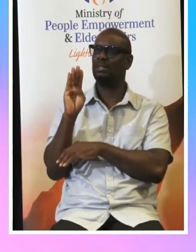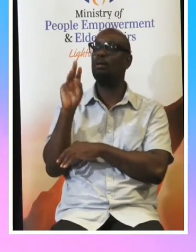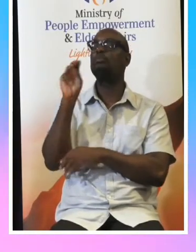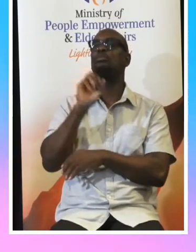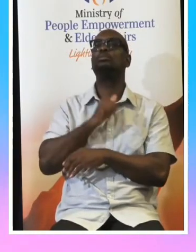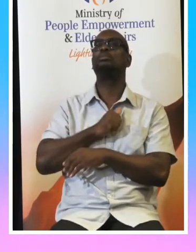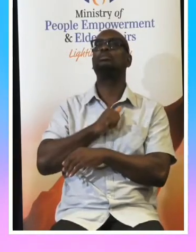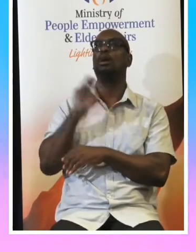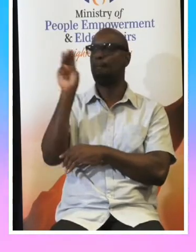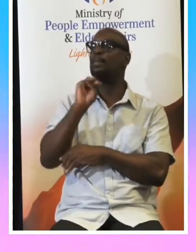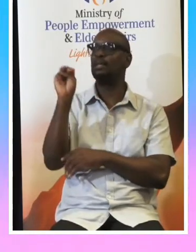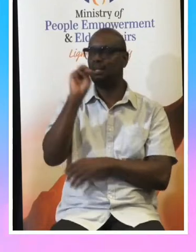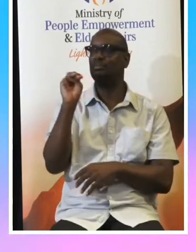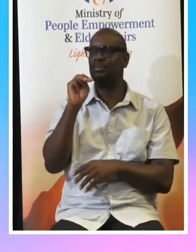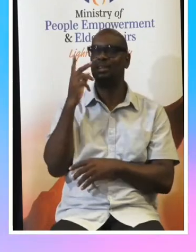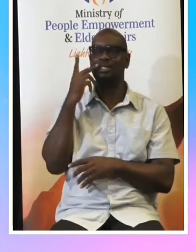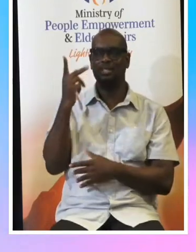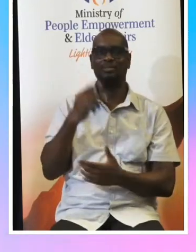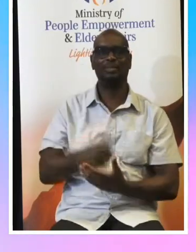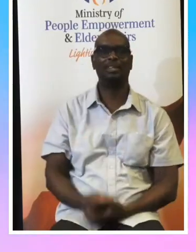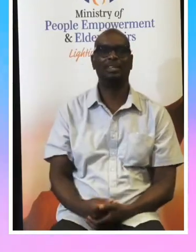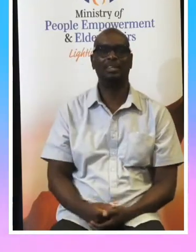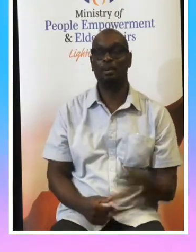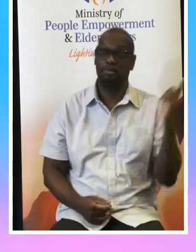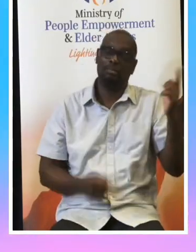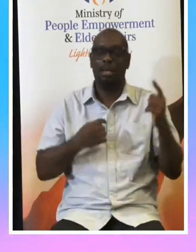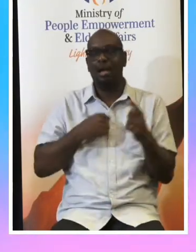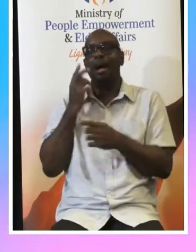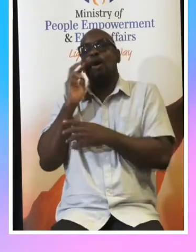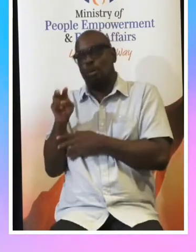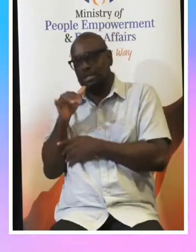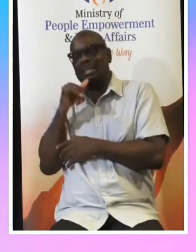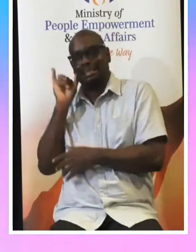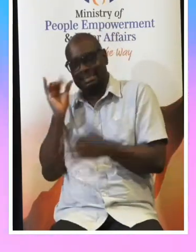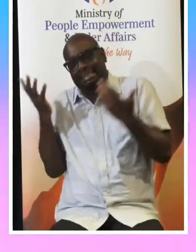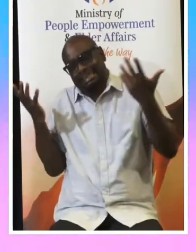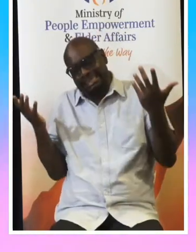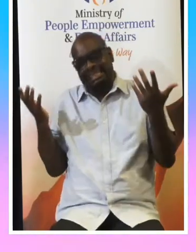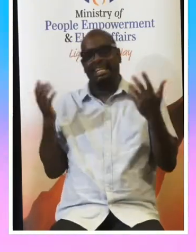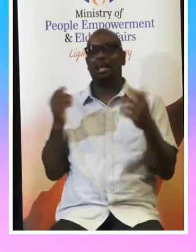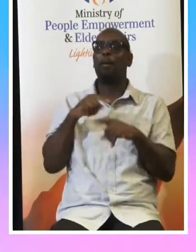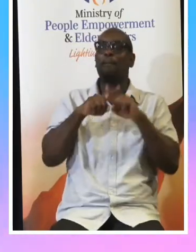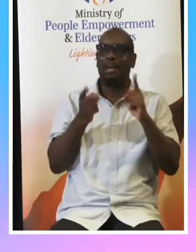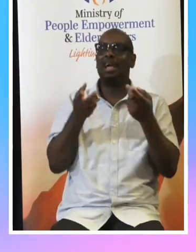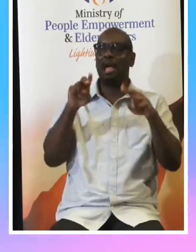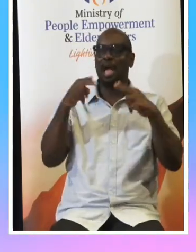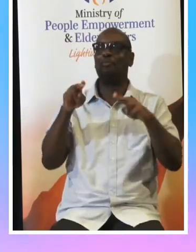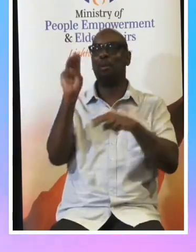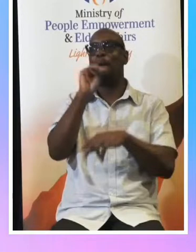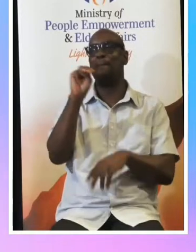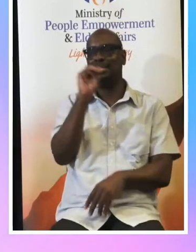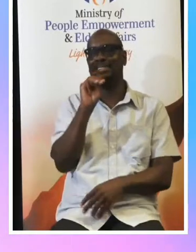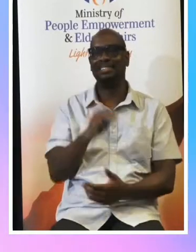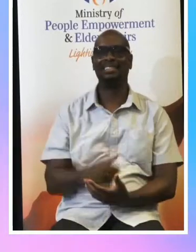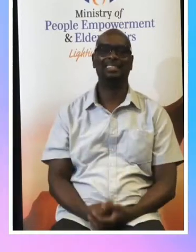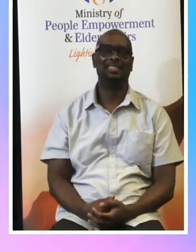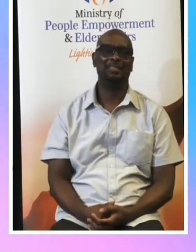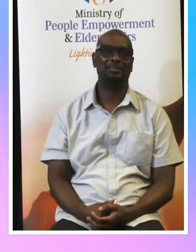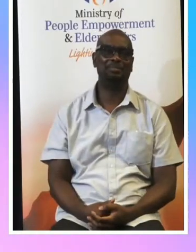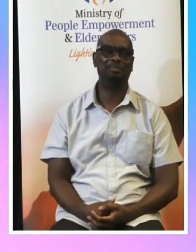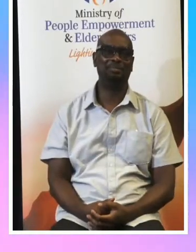Monday. Or I watched it yesterday. With the technology now, you could play back a program